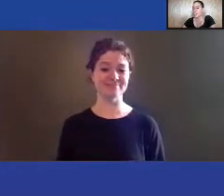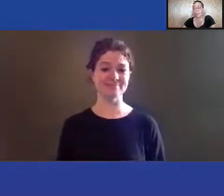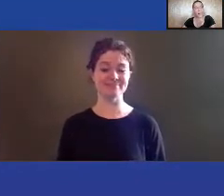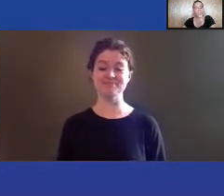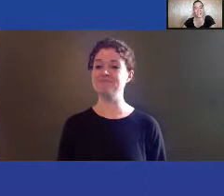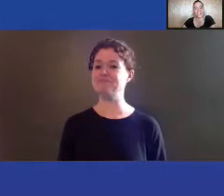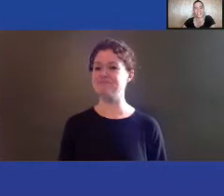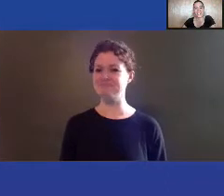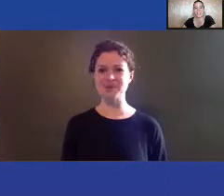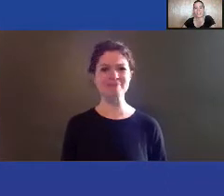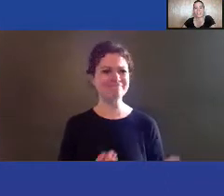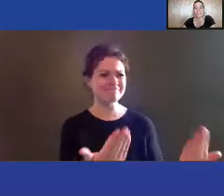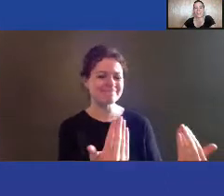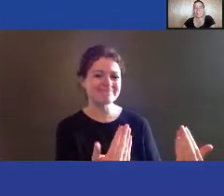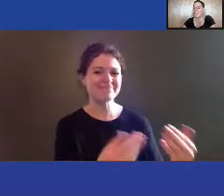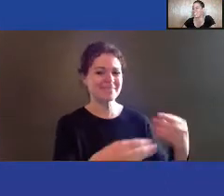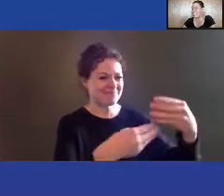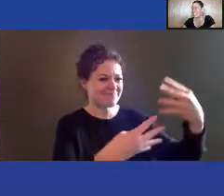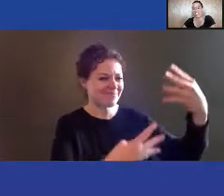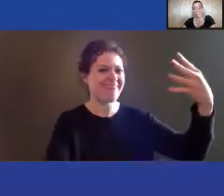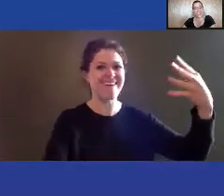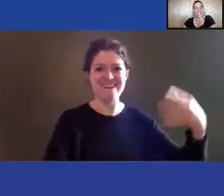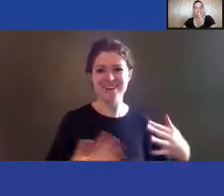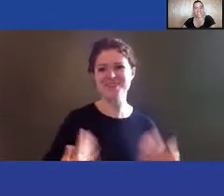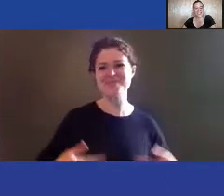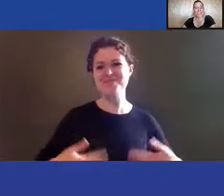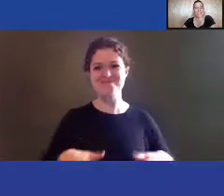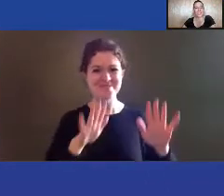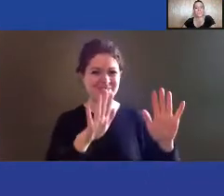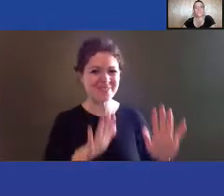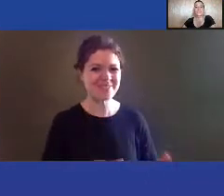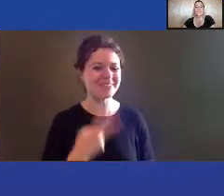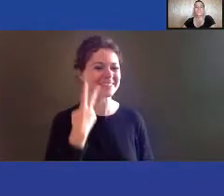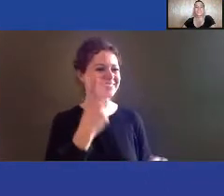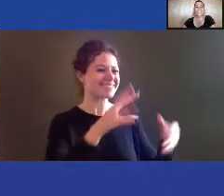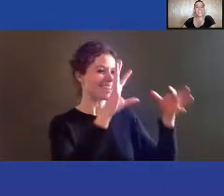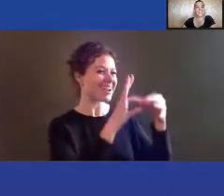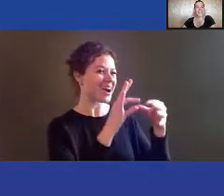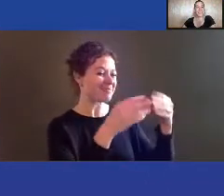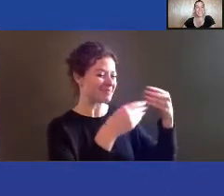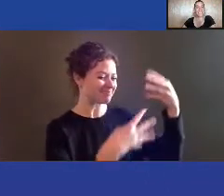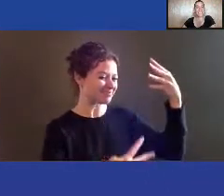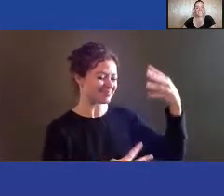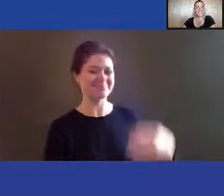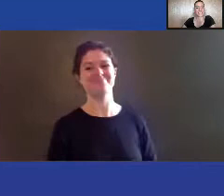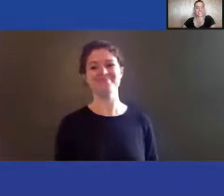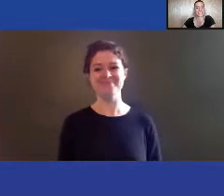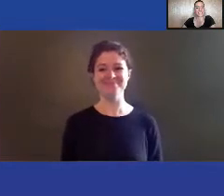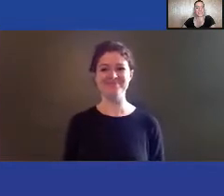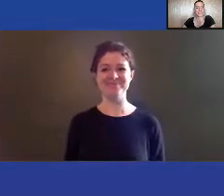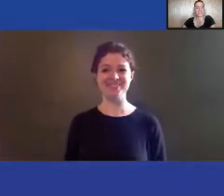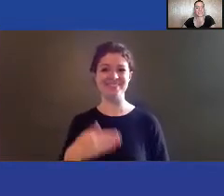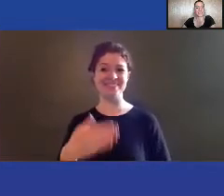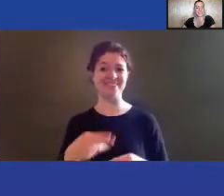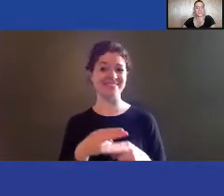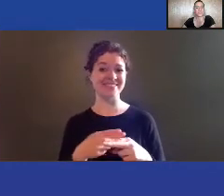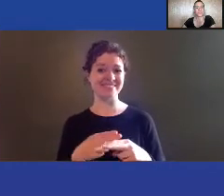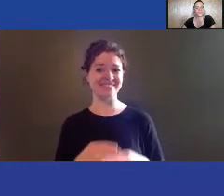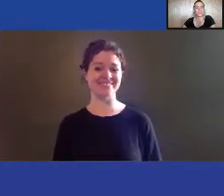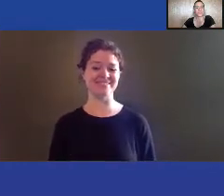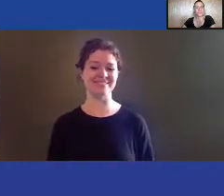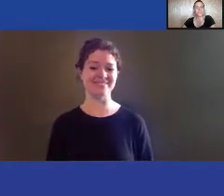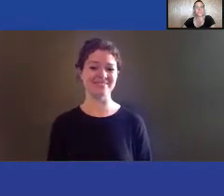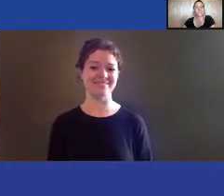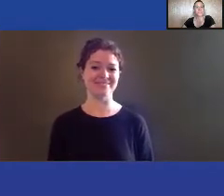All right, keep activating that chat. It's really great to have y'all in there. Next slide, please.